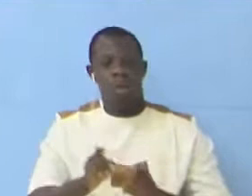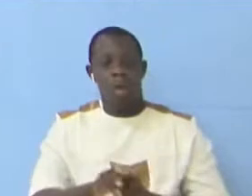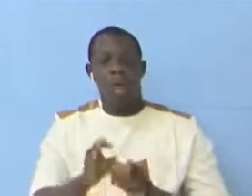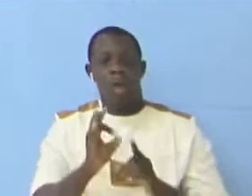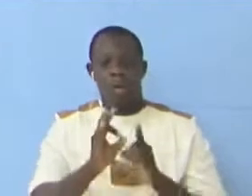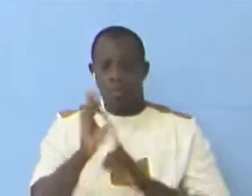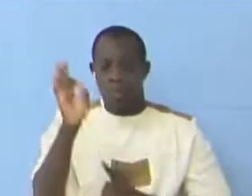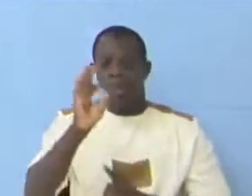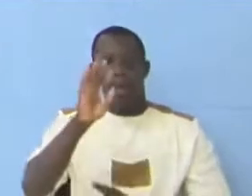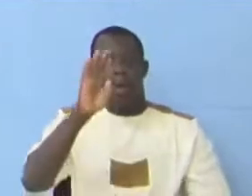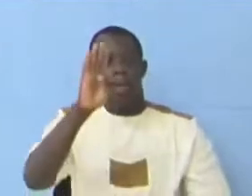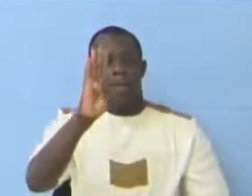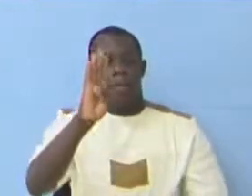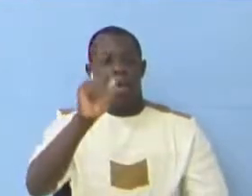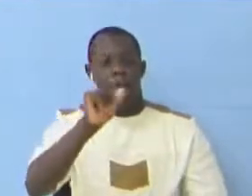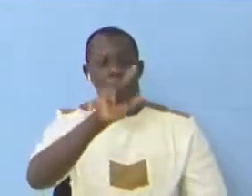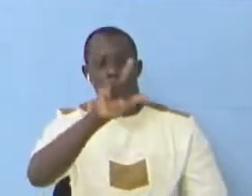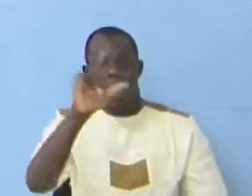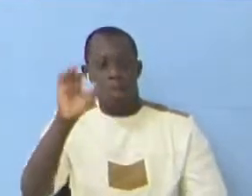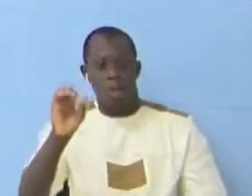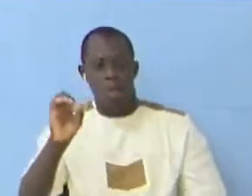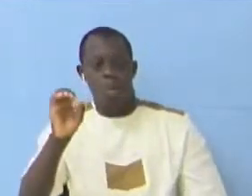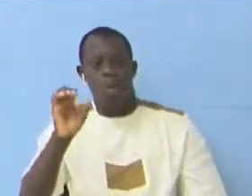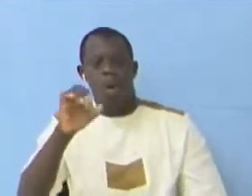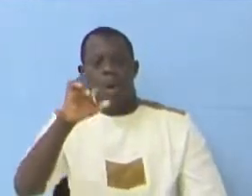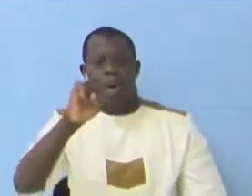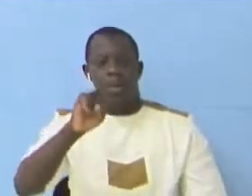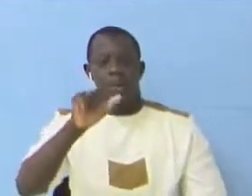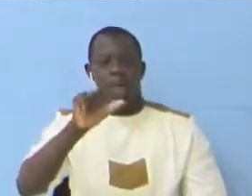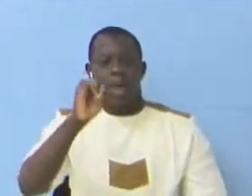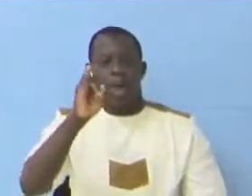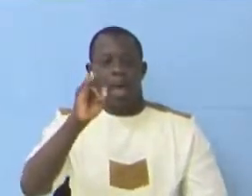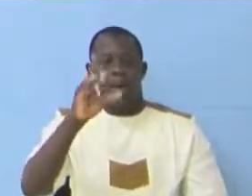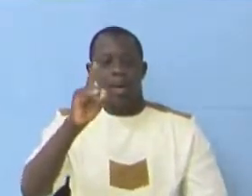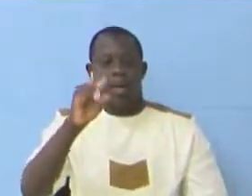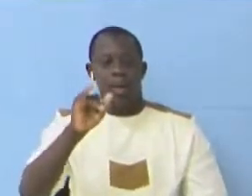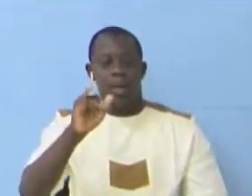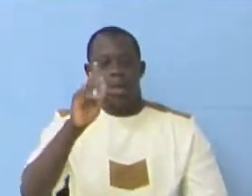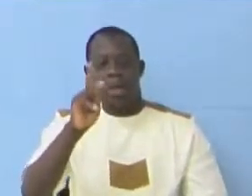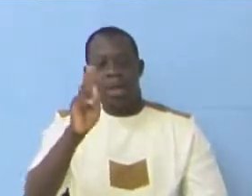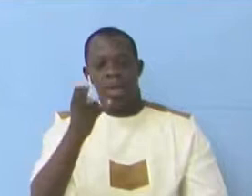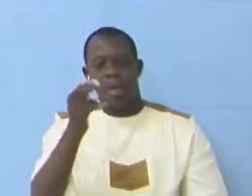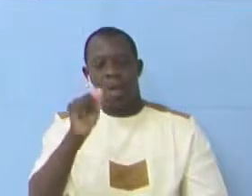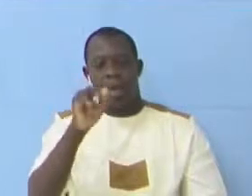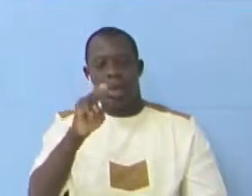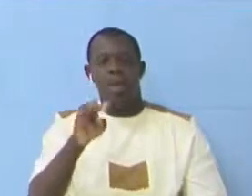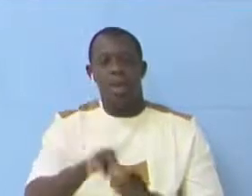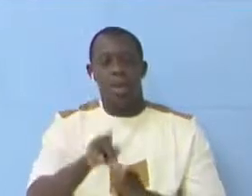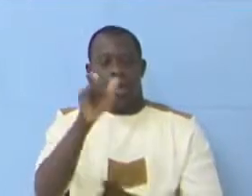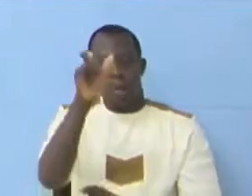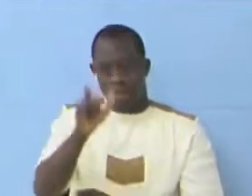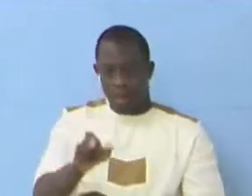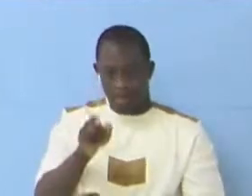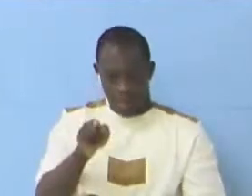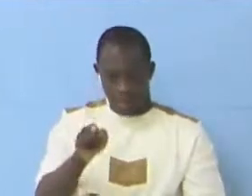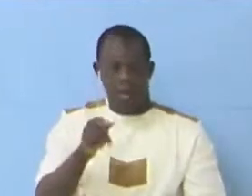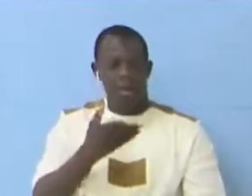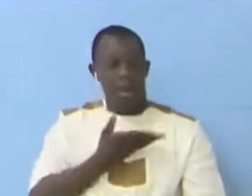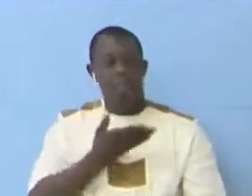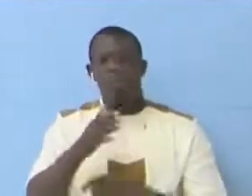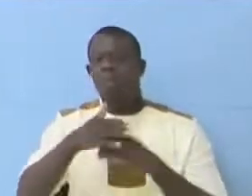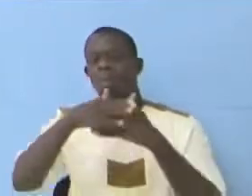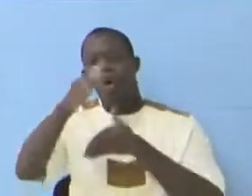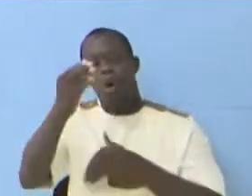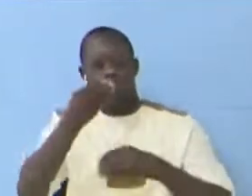Damfa, Balo Sedikan. surtout nag Mballo Sedikan. Him, I had lots of interaction with